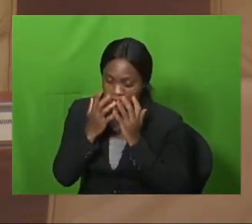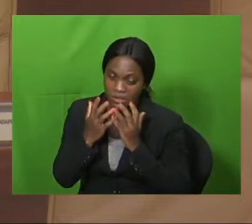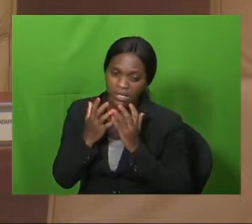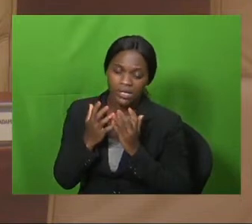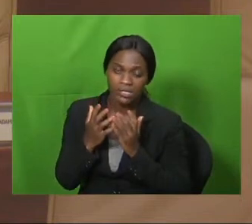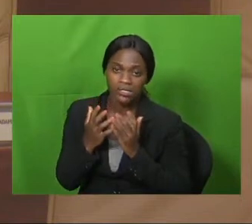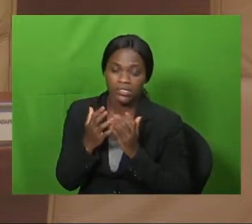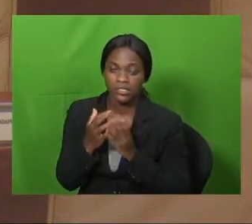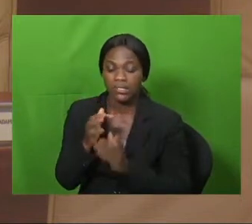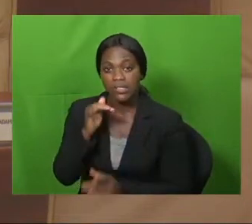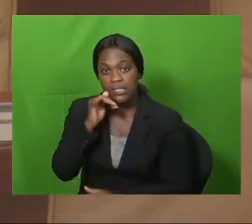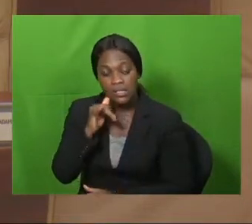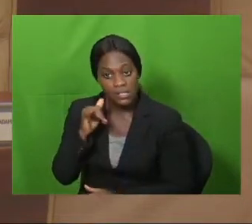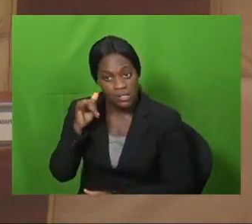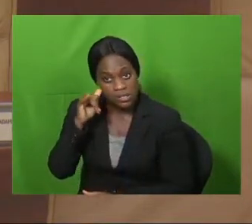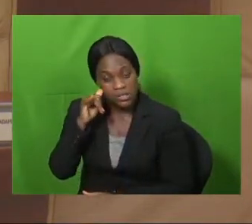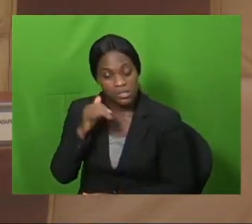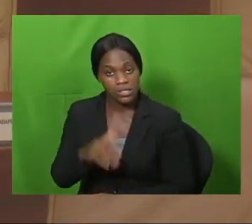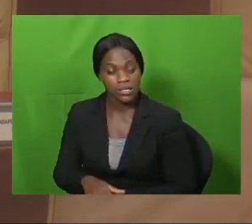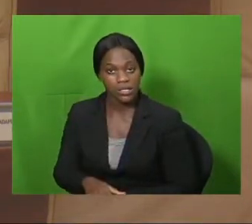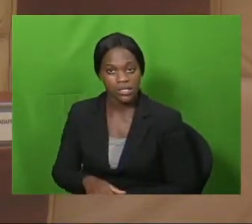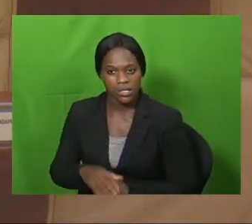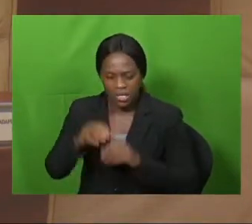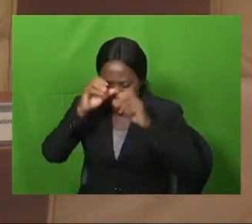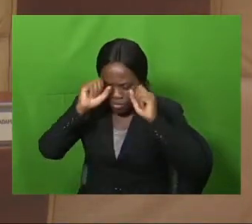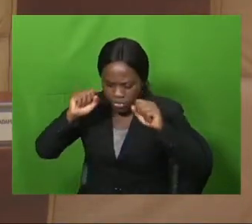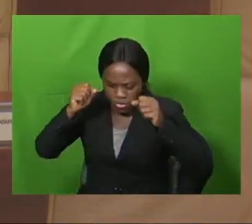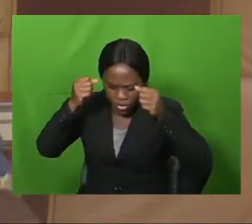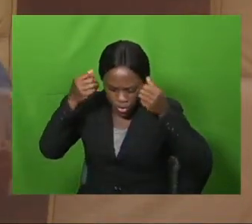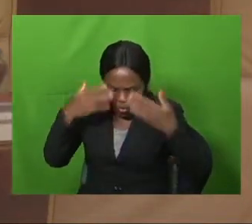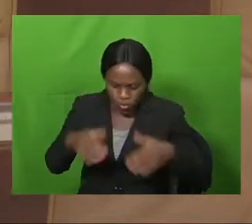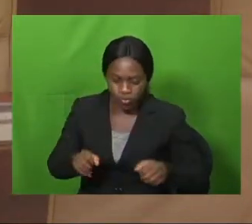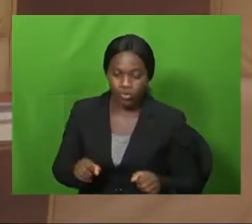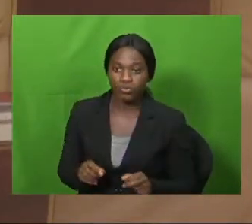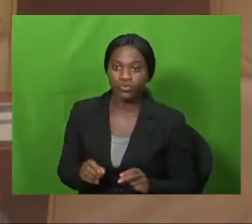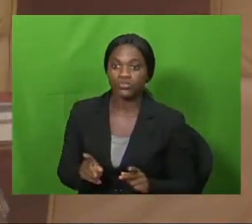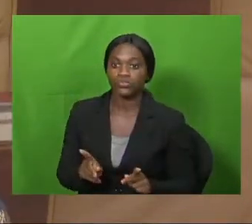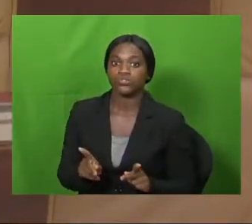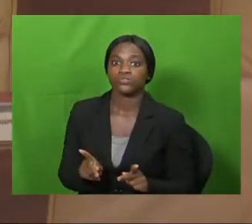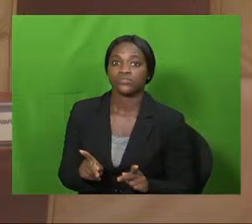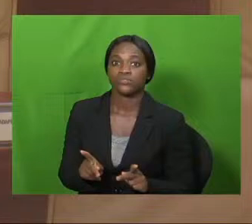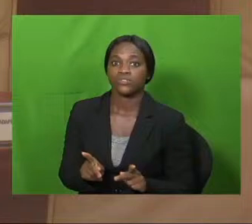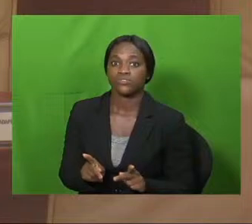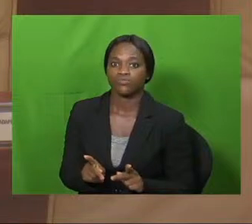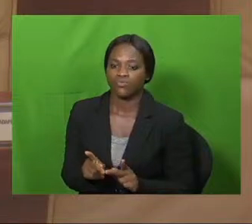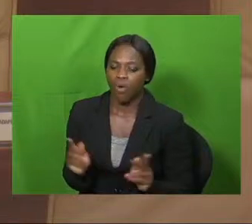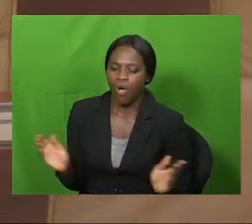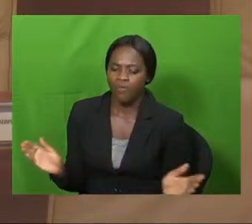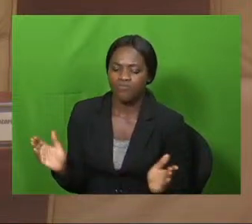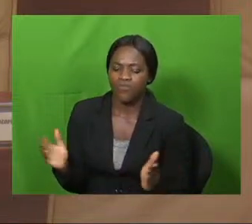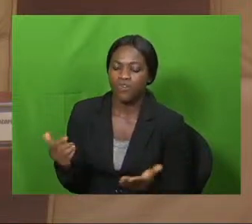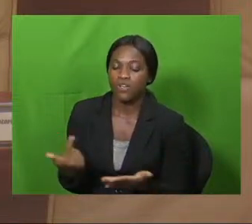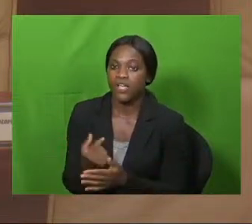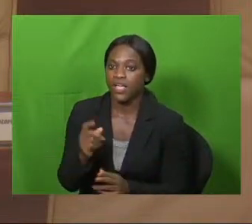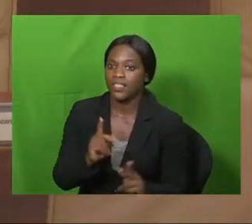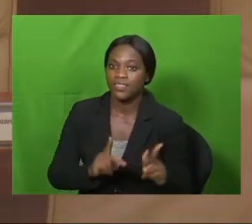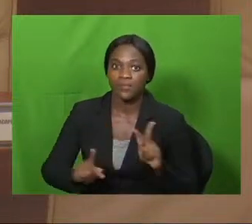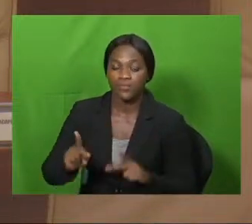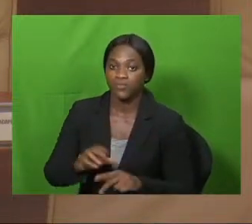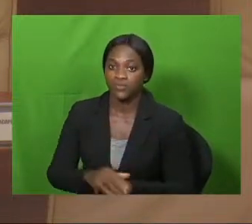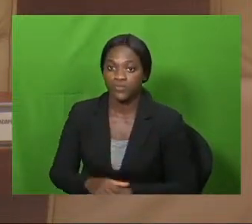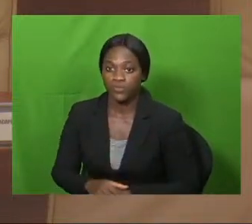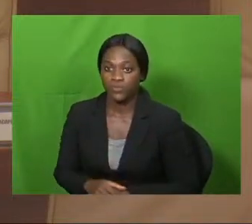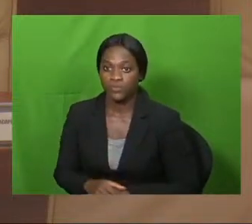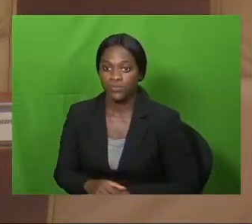yesterday the President lost the opportunity to rally the nation. He was supposed to present